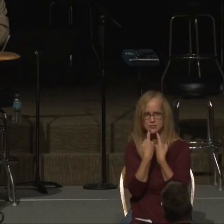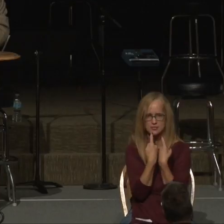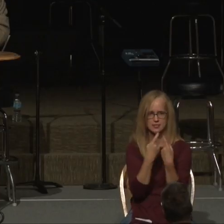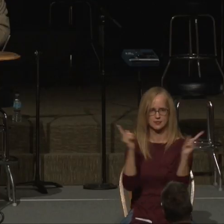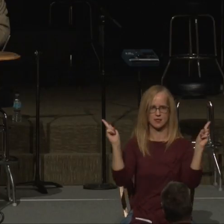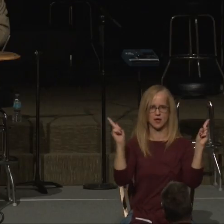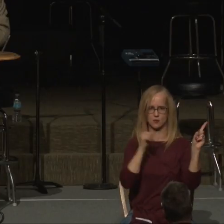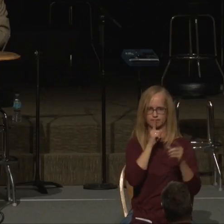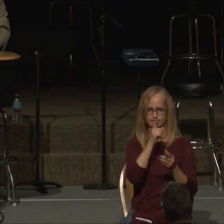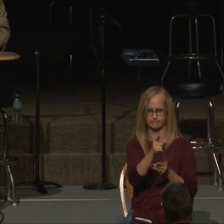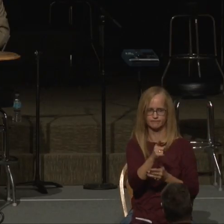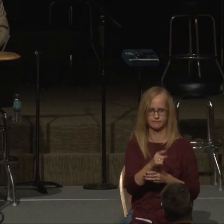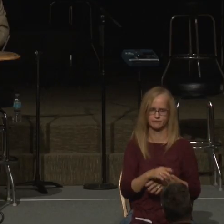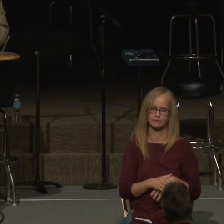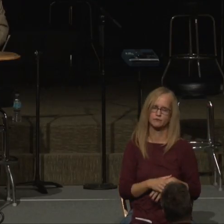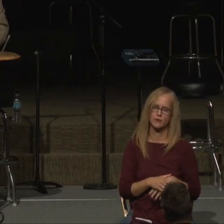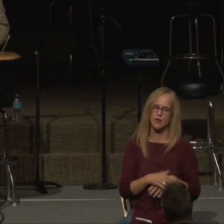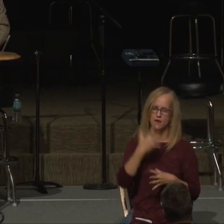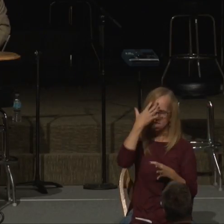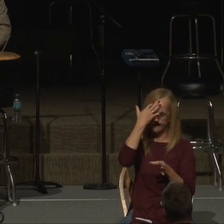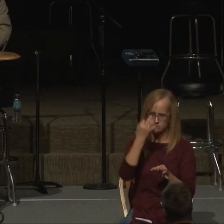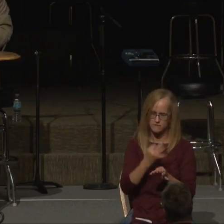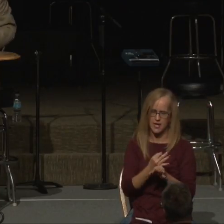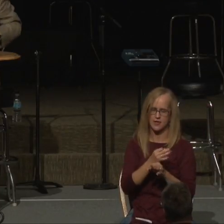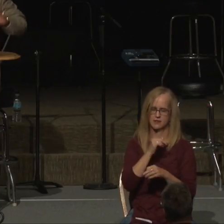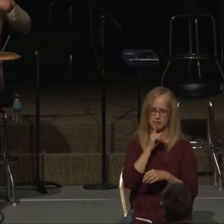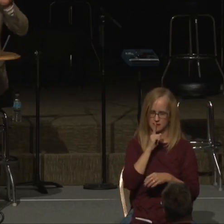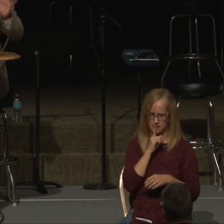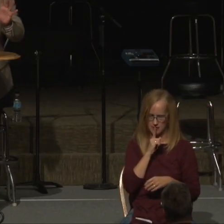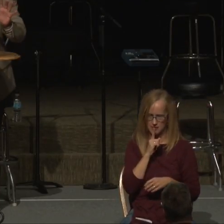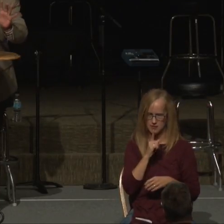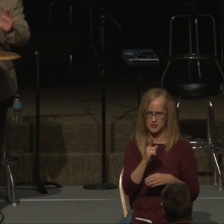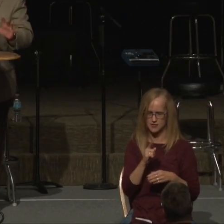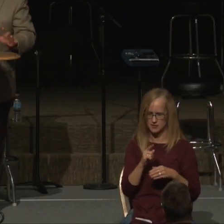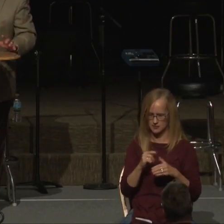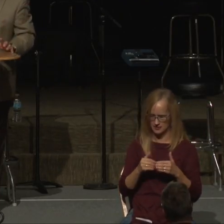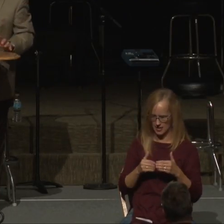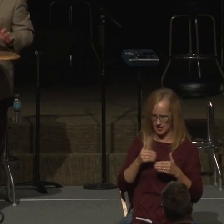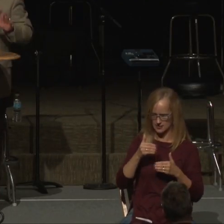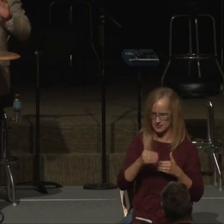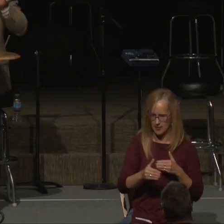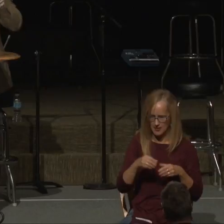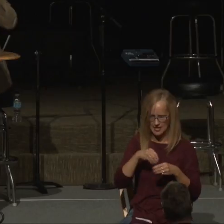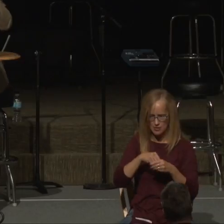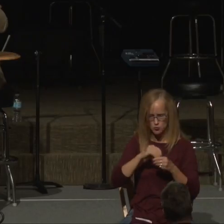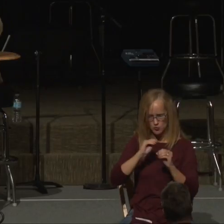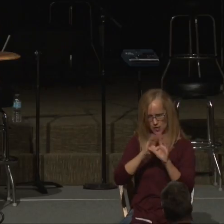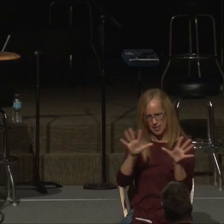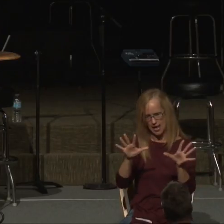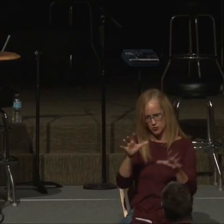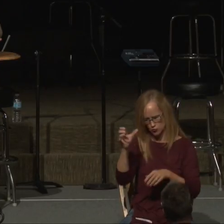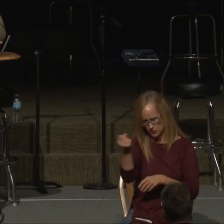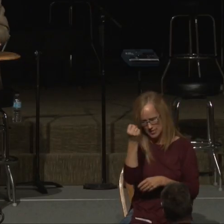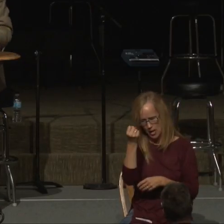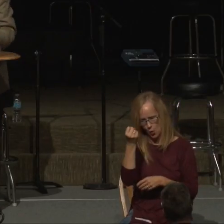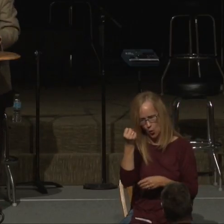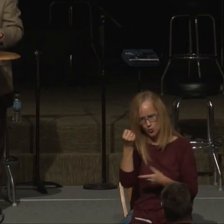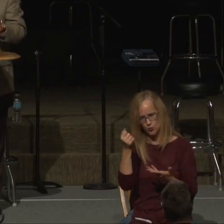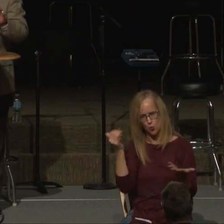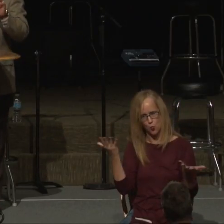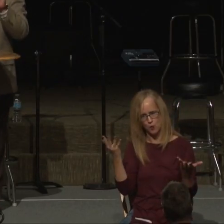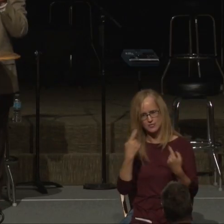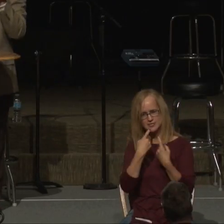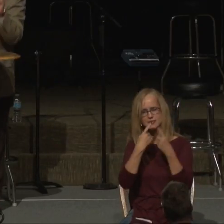declared. Faith is stepping into the light to lay hold of that which has been